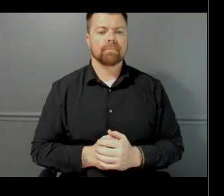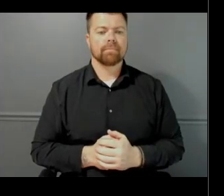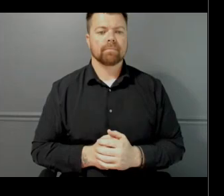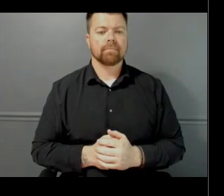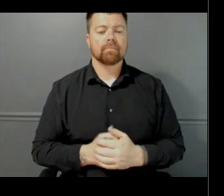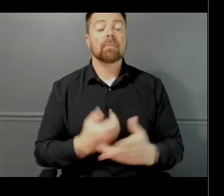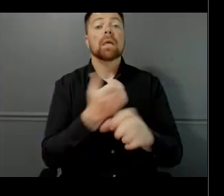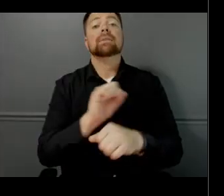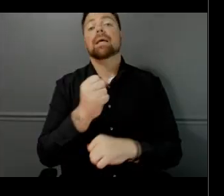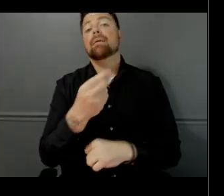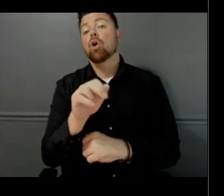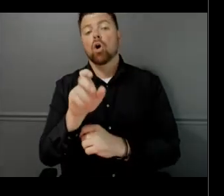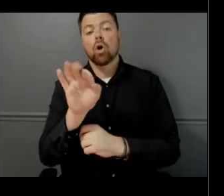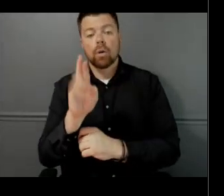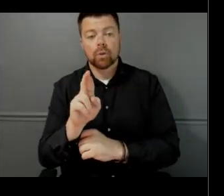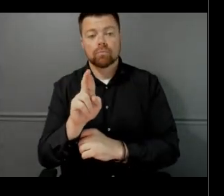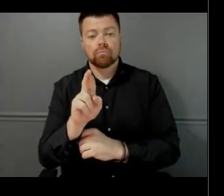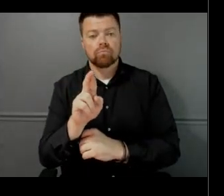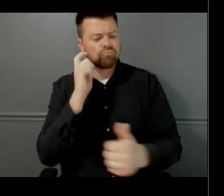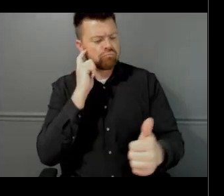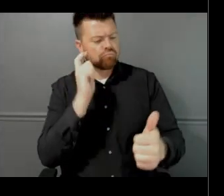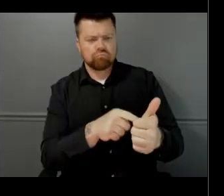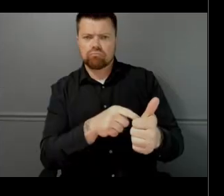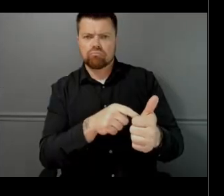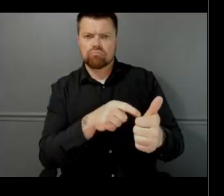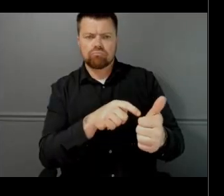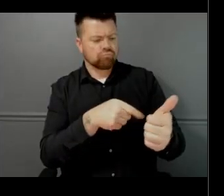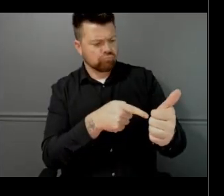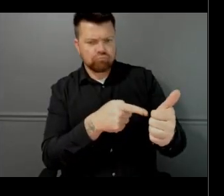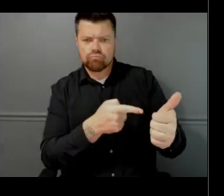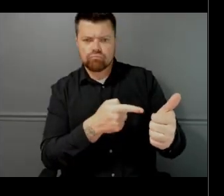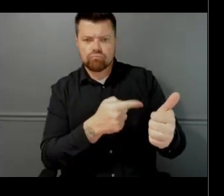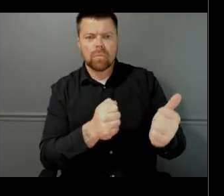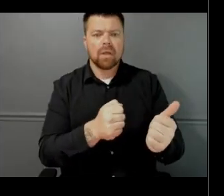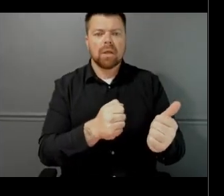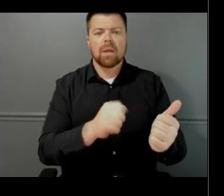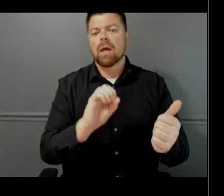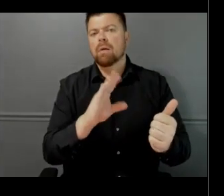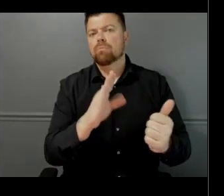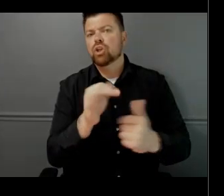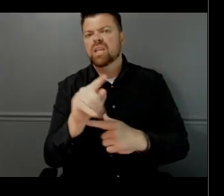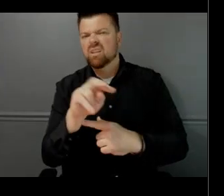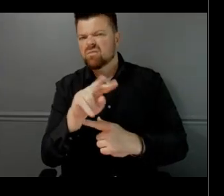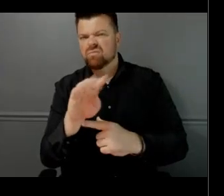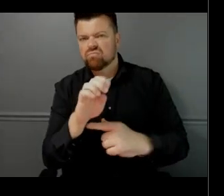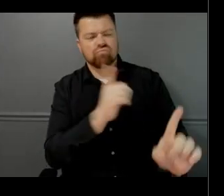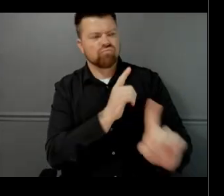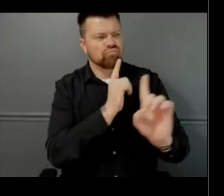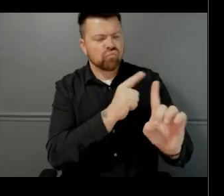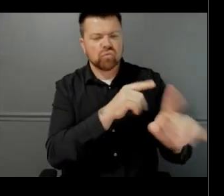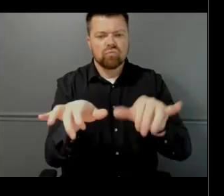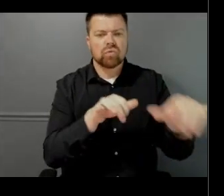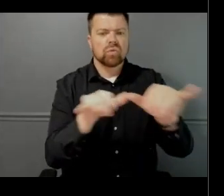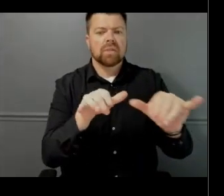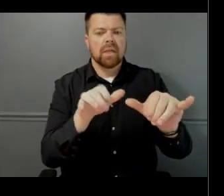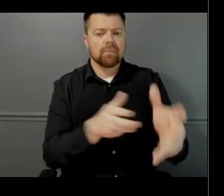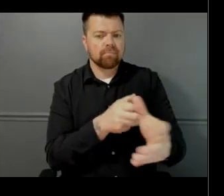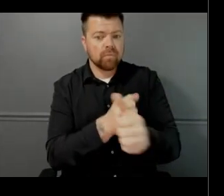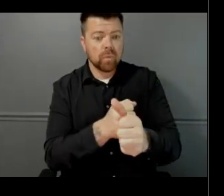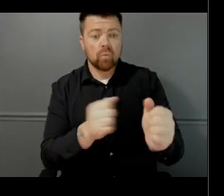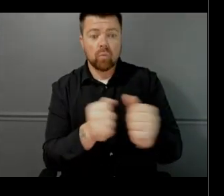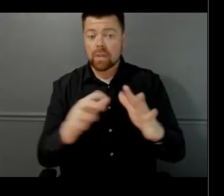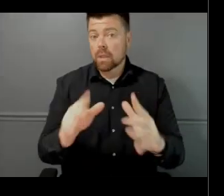A safe harbor is a recognized objective standard that, if followed without